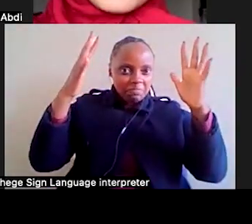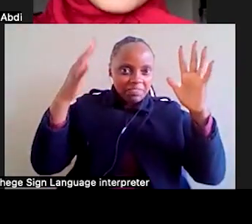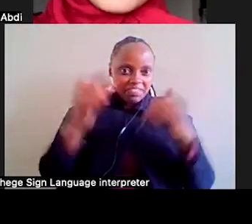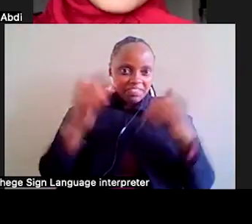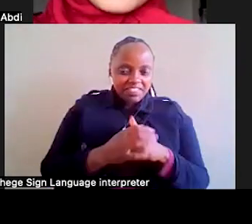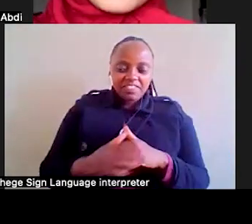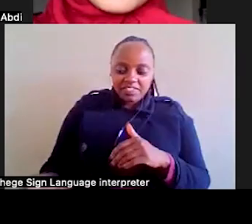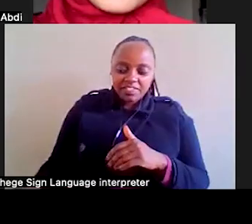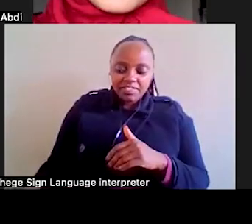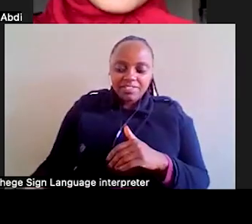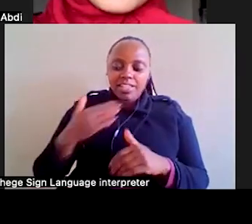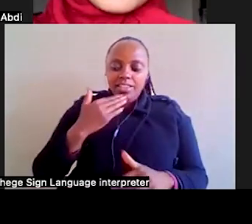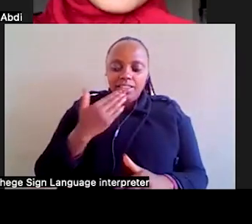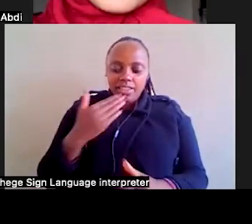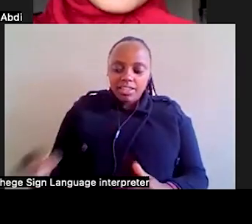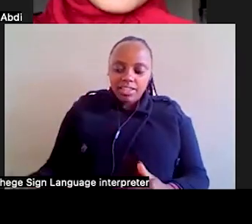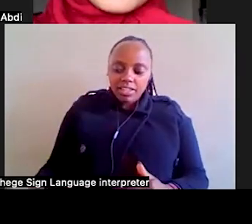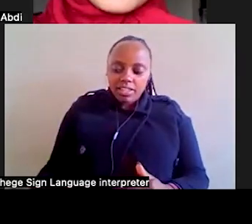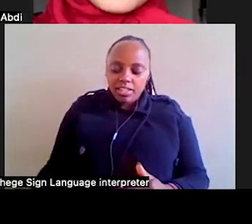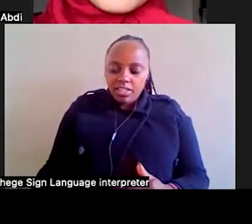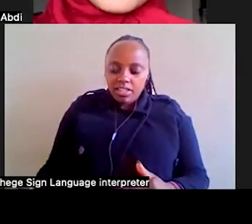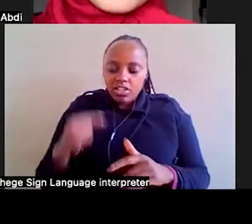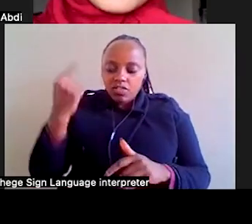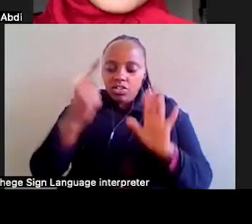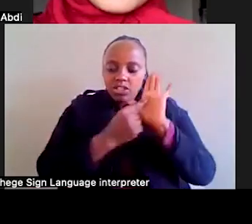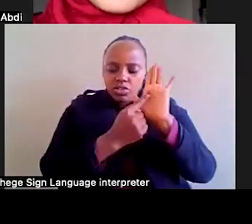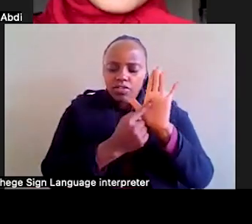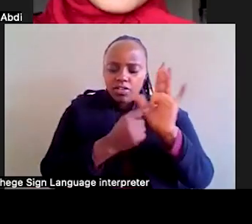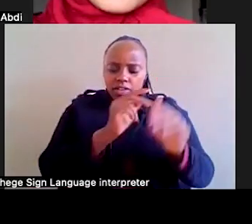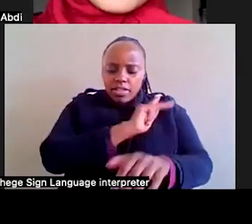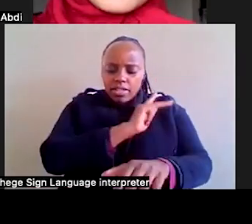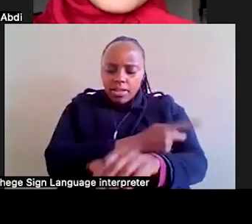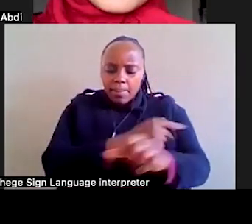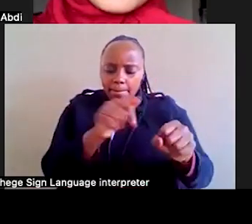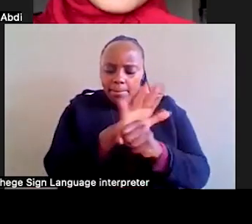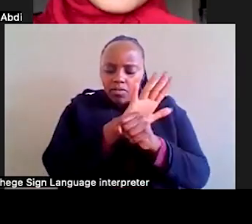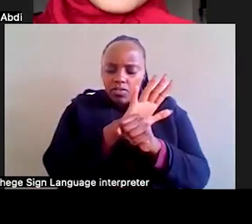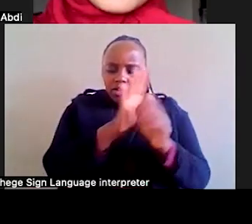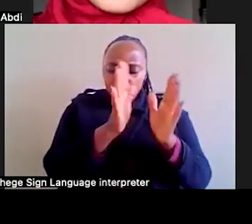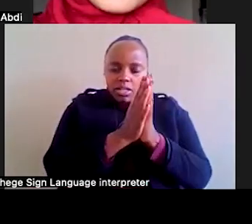Awesome. Thank you. Also, just to highlight is that this powerful poem was